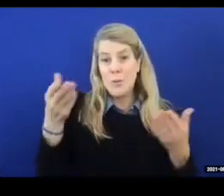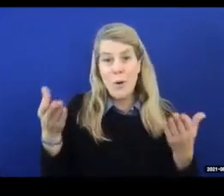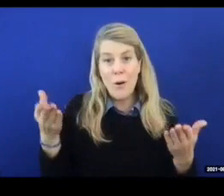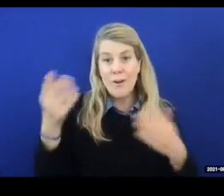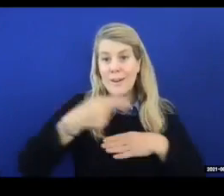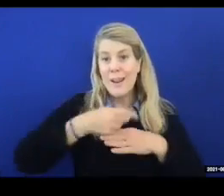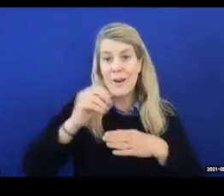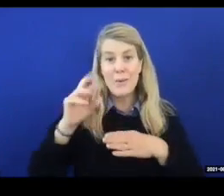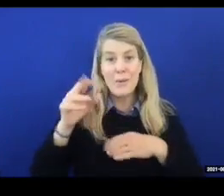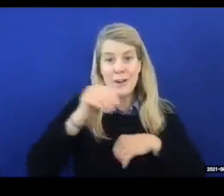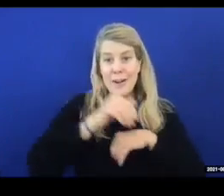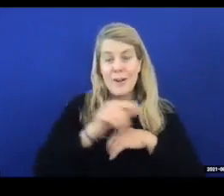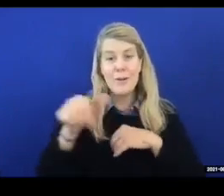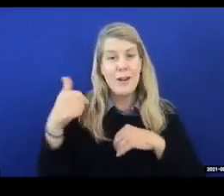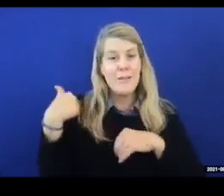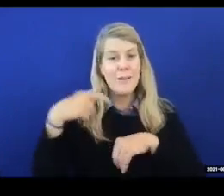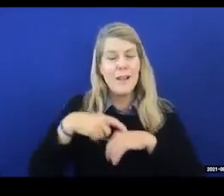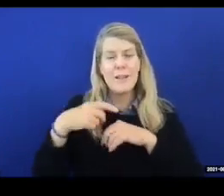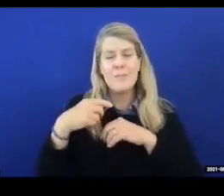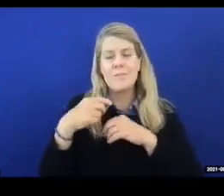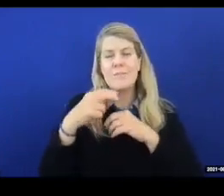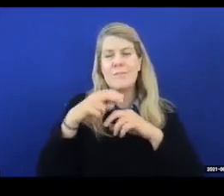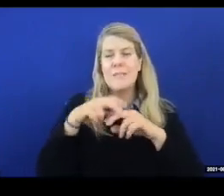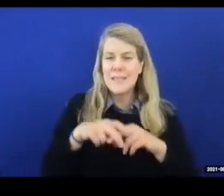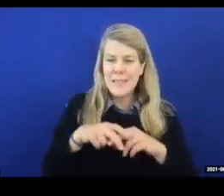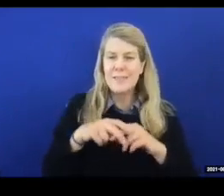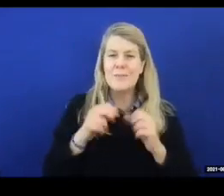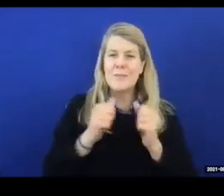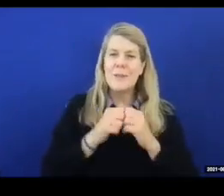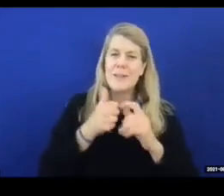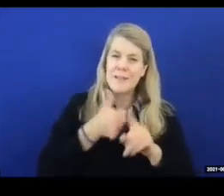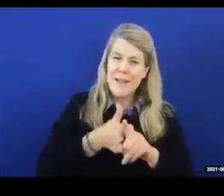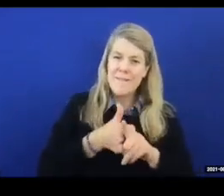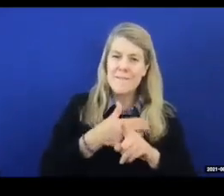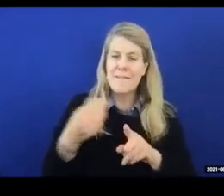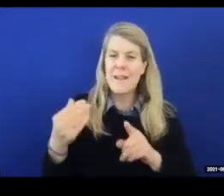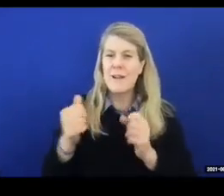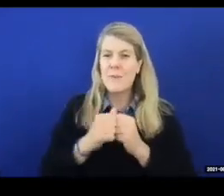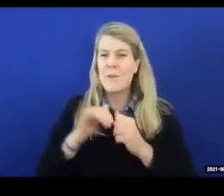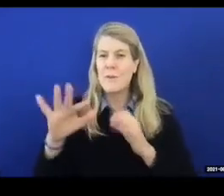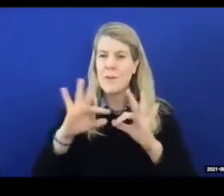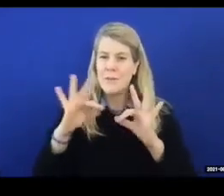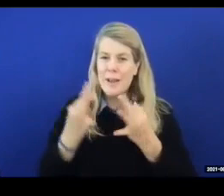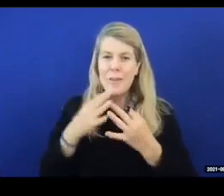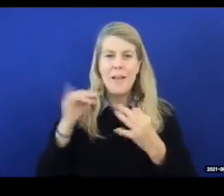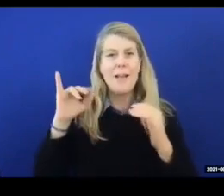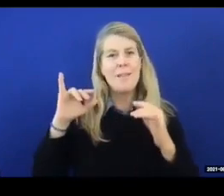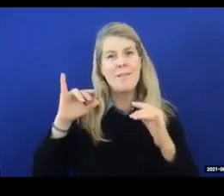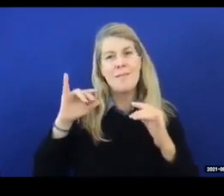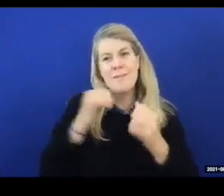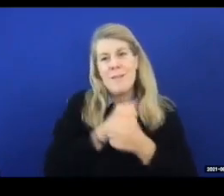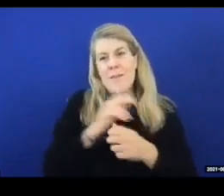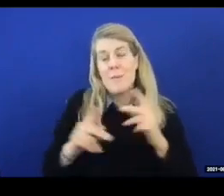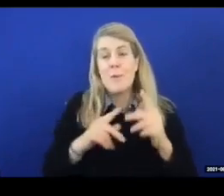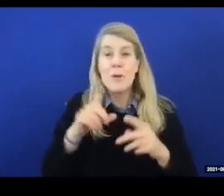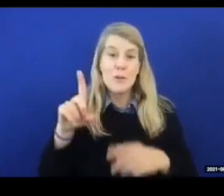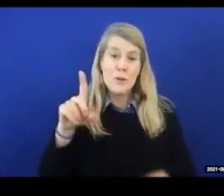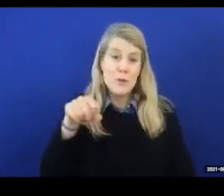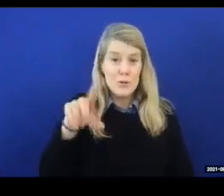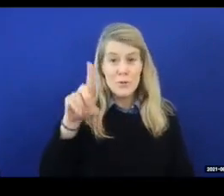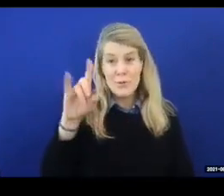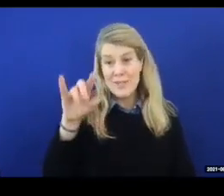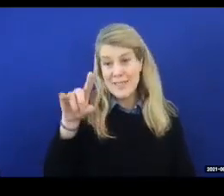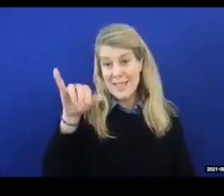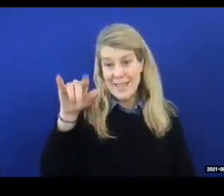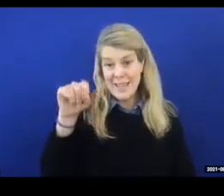it's day or night, that you have time to sit with yourself, your loved ones, and realize that you did it. Cliché, I